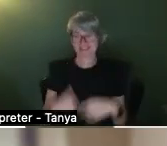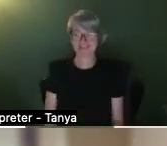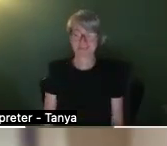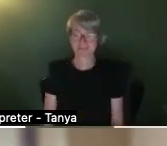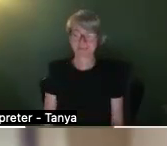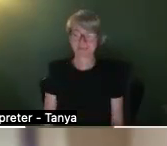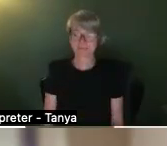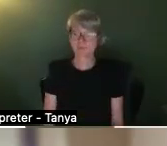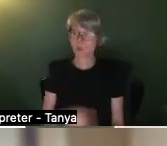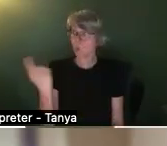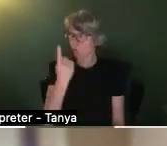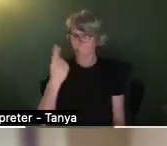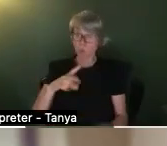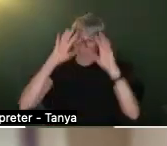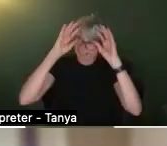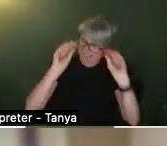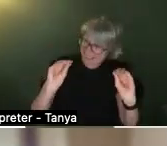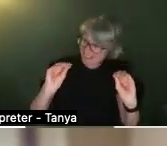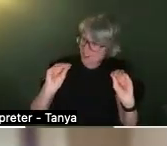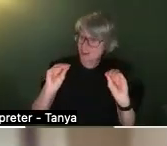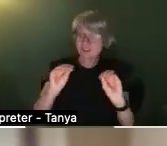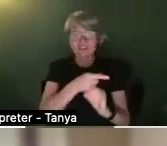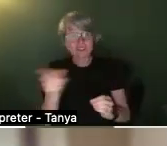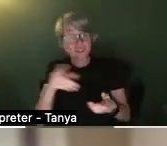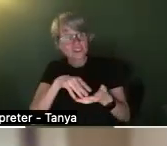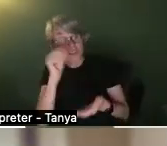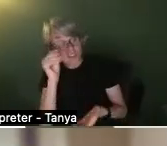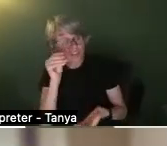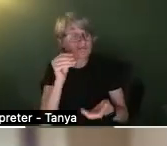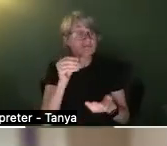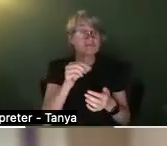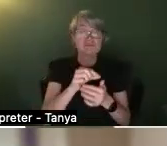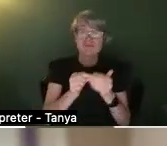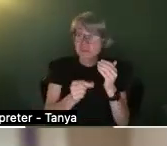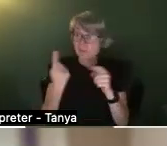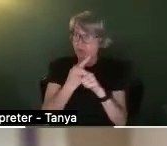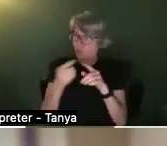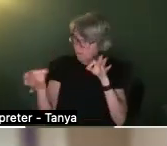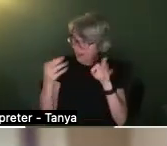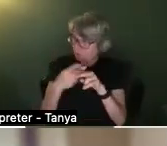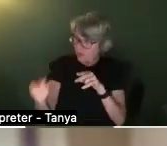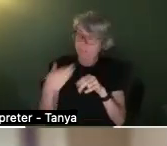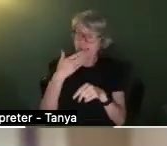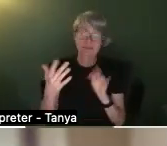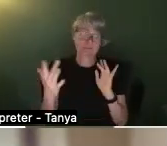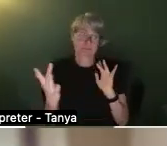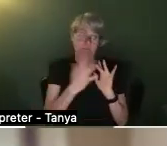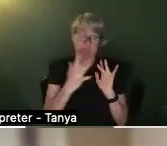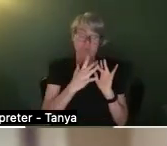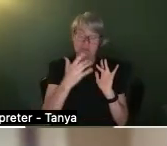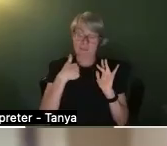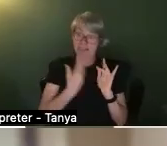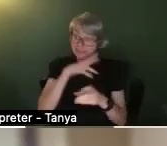leaders and educators to include intellectual disability content in your programs, regardless of whether accreditation standards say you